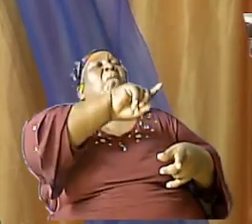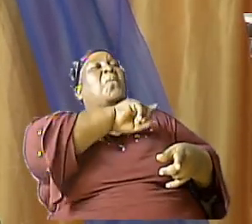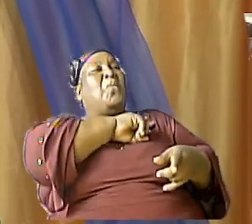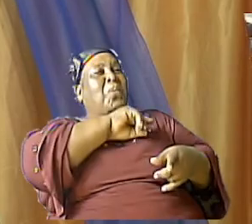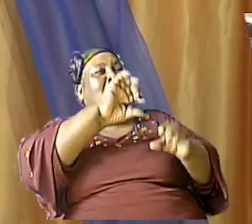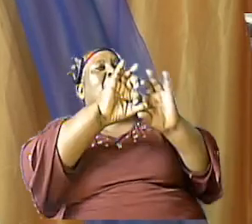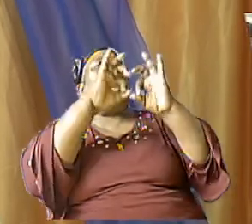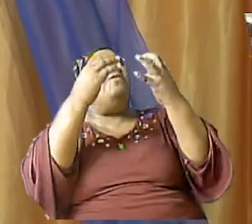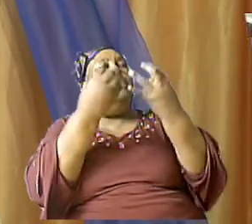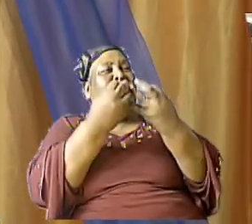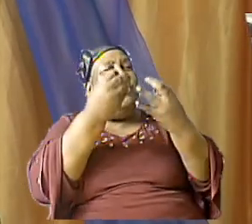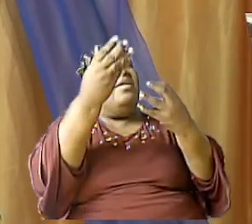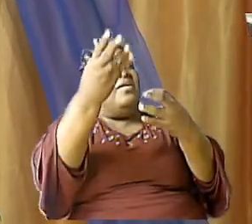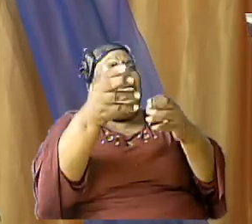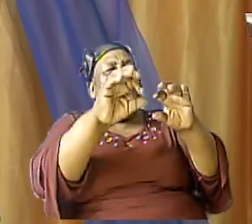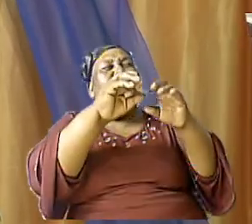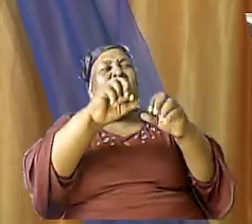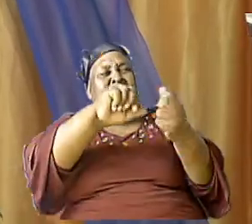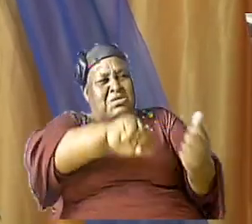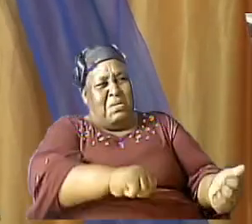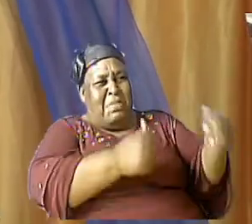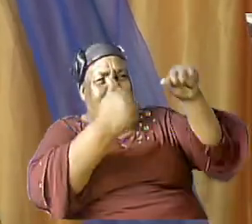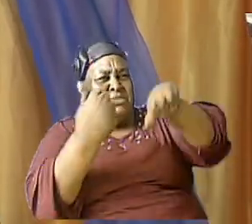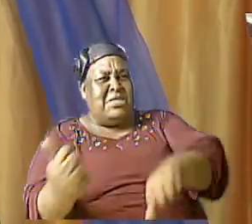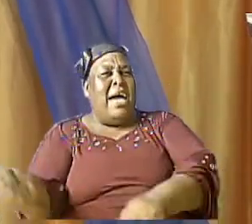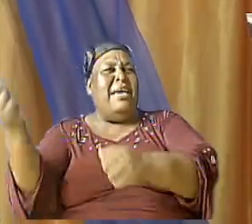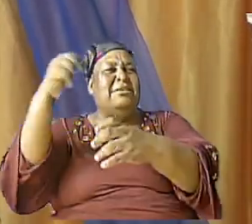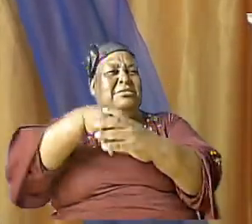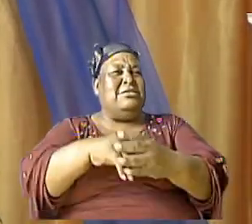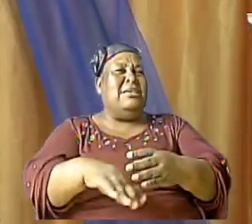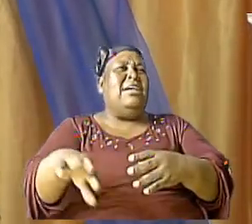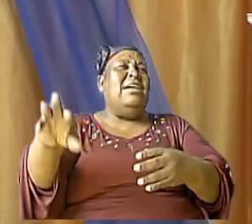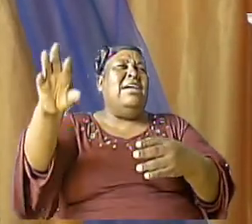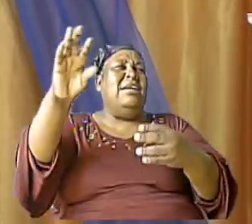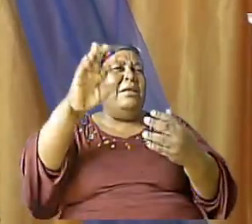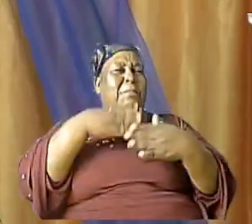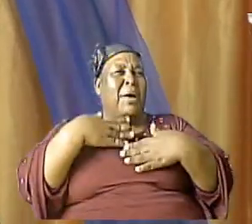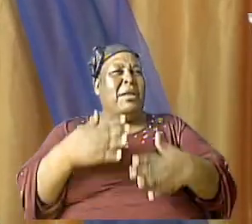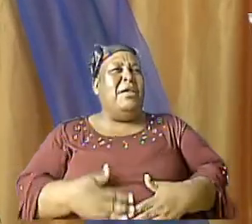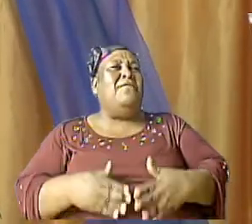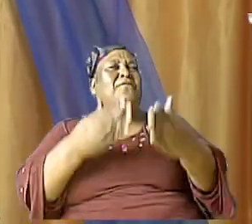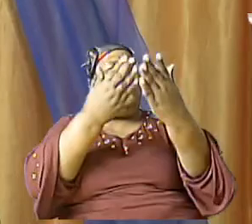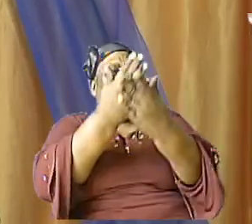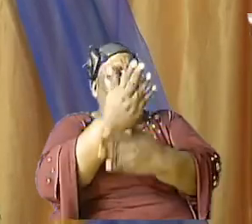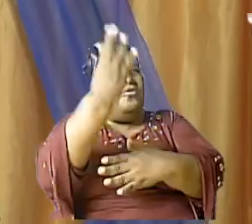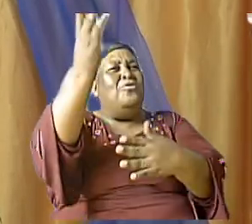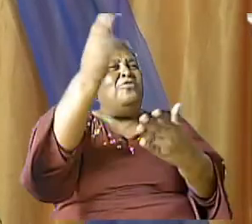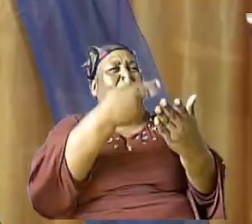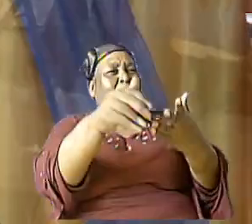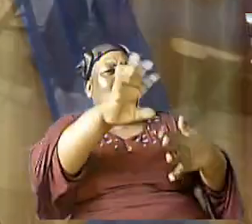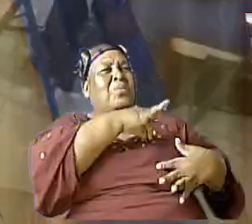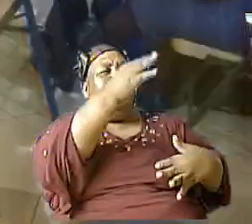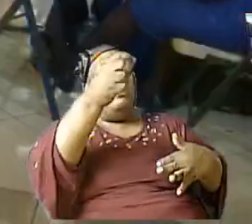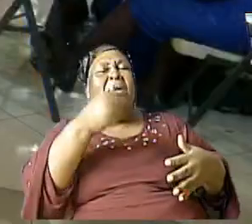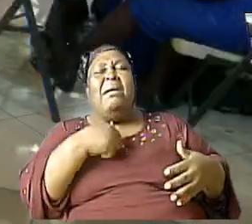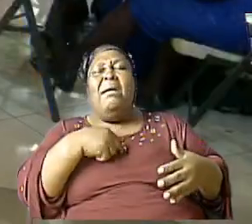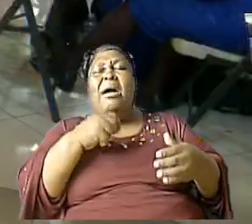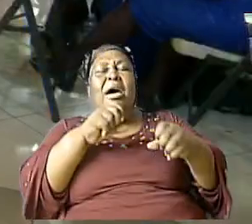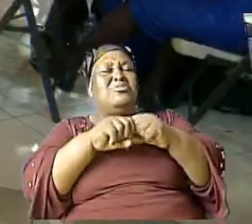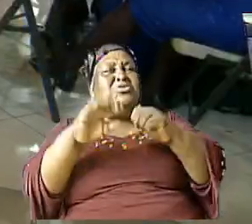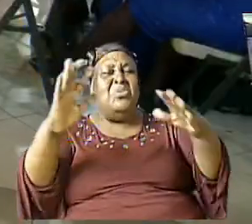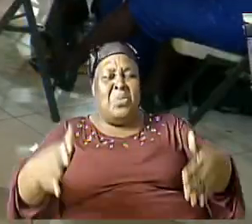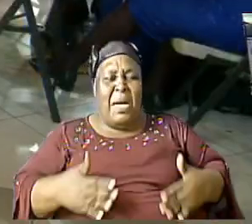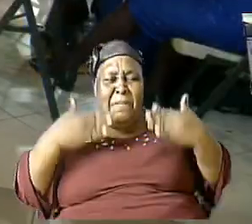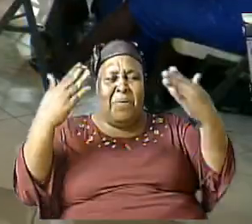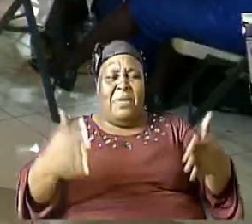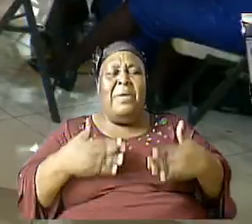that are baptized in the body through the Holy Ghost. I'm so glad that I'm a part of the family of God. And I thank